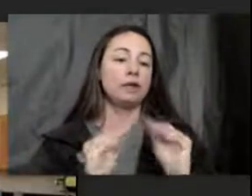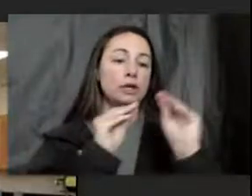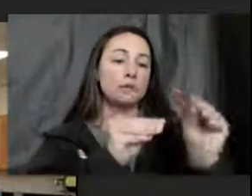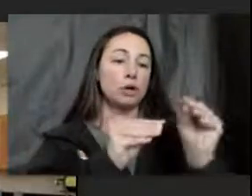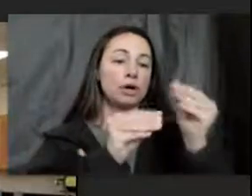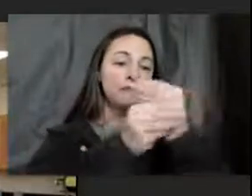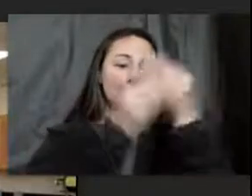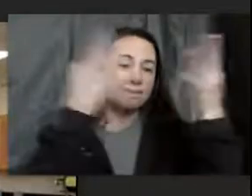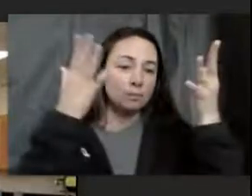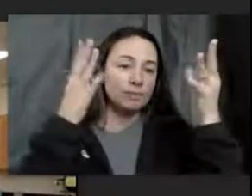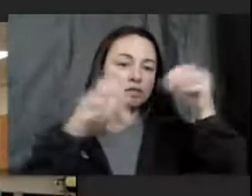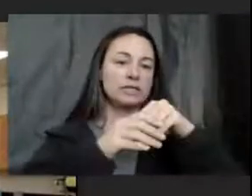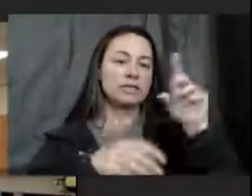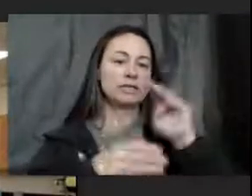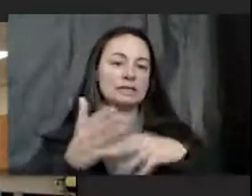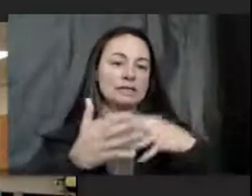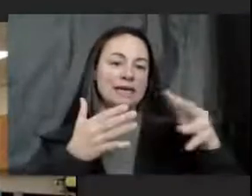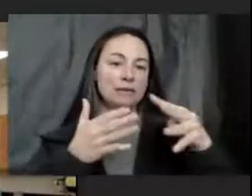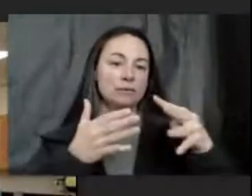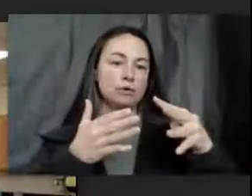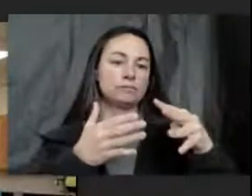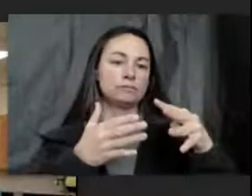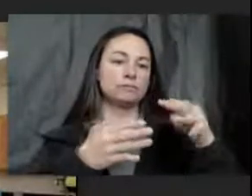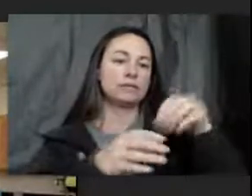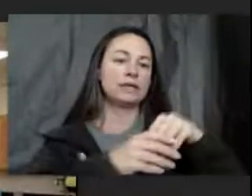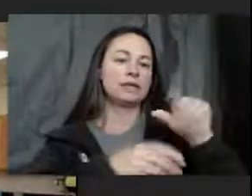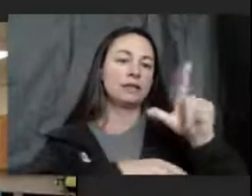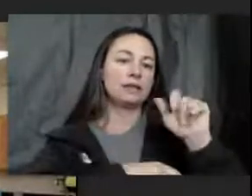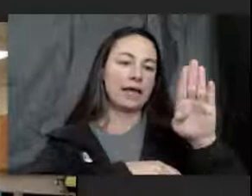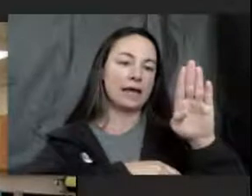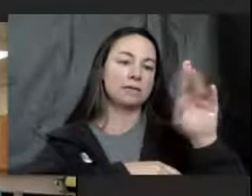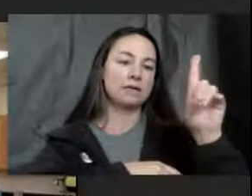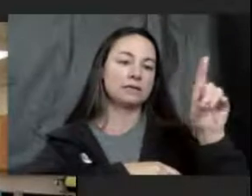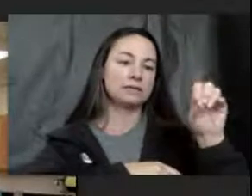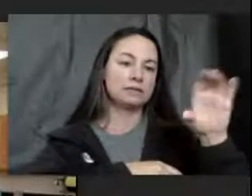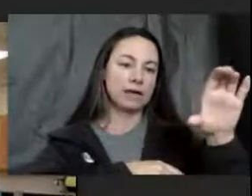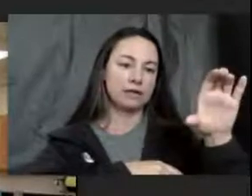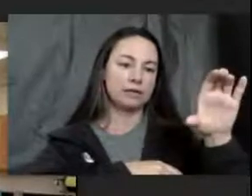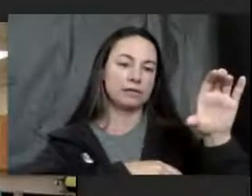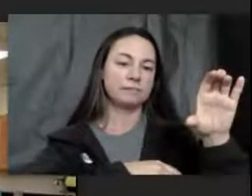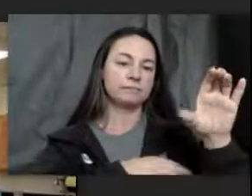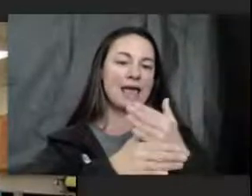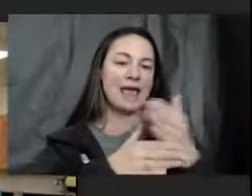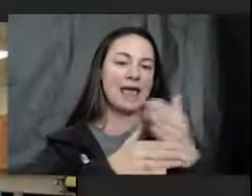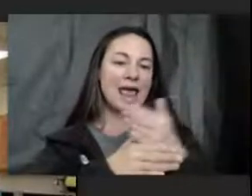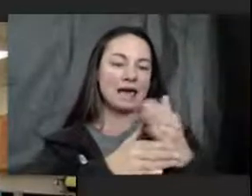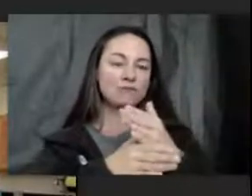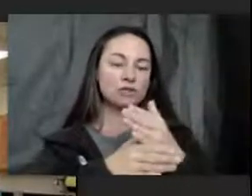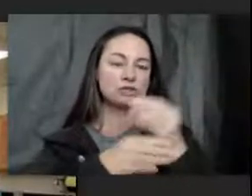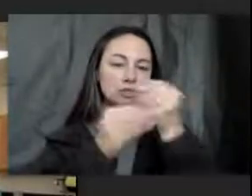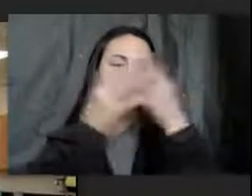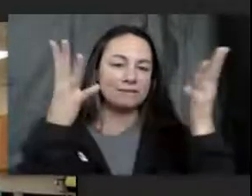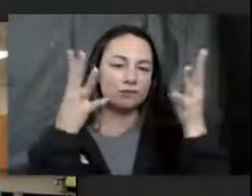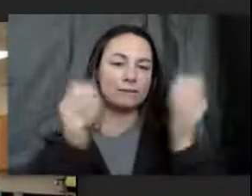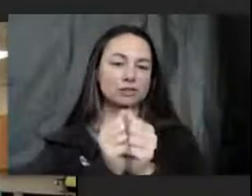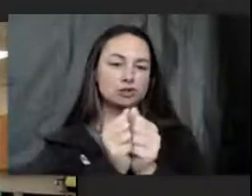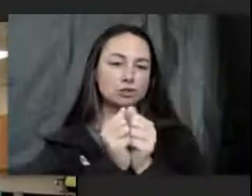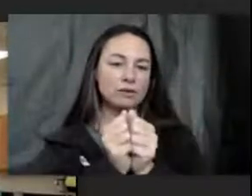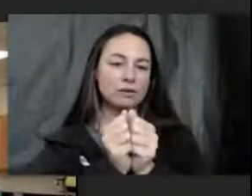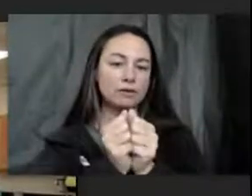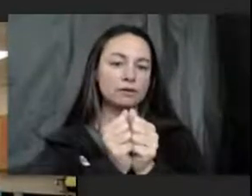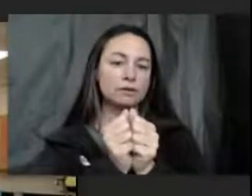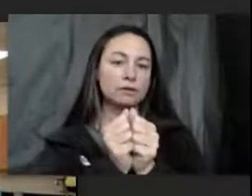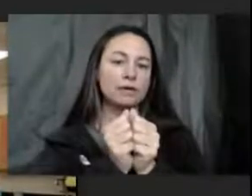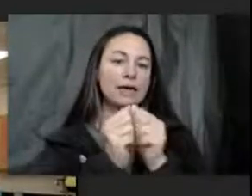into a data table on the lab document. You're going to average that data together. You're going to use that data to calculate